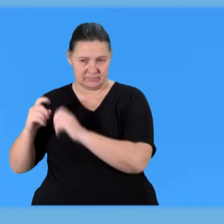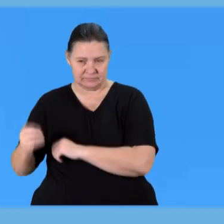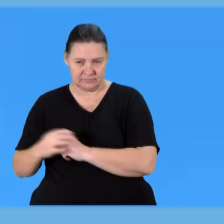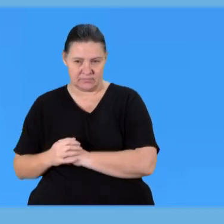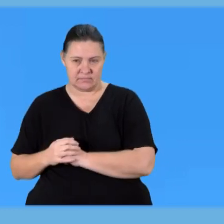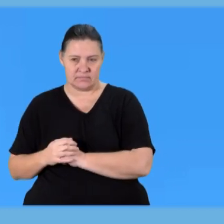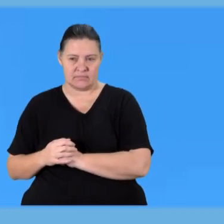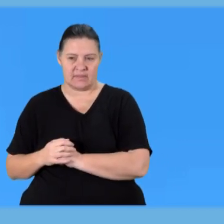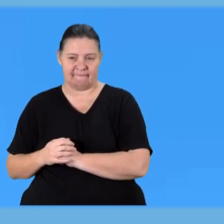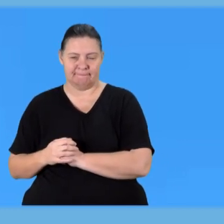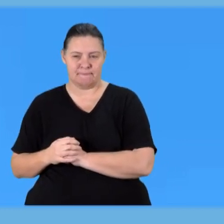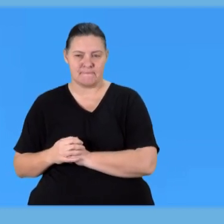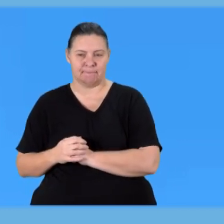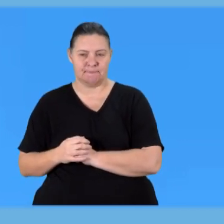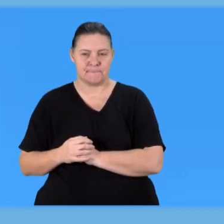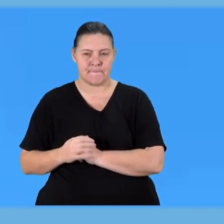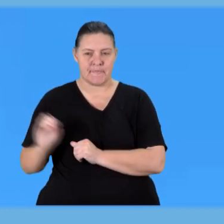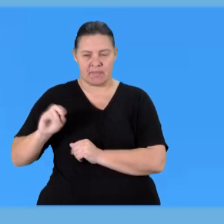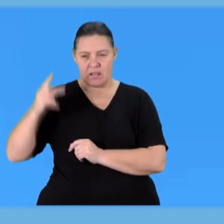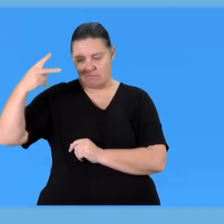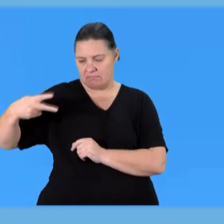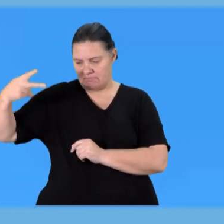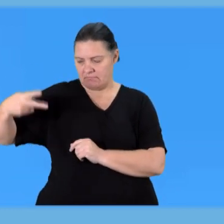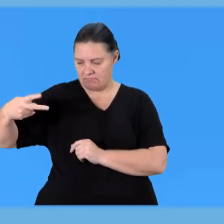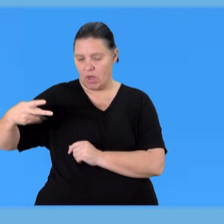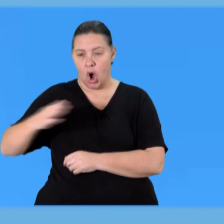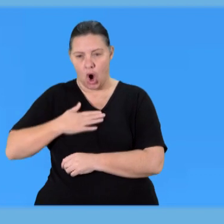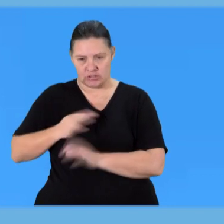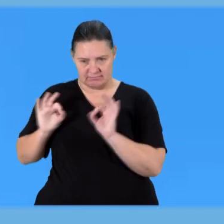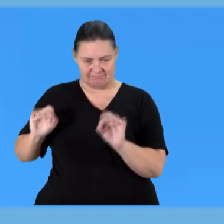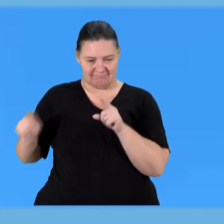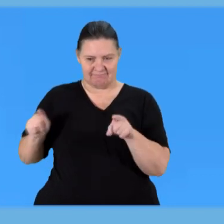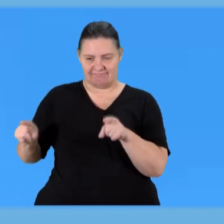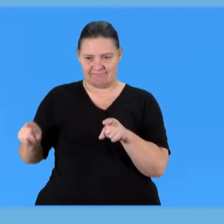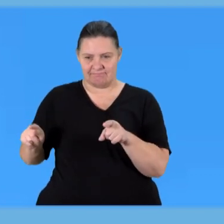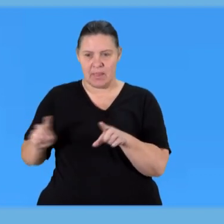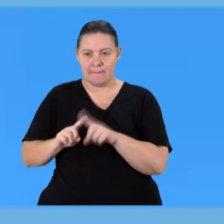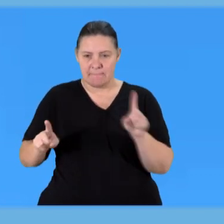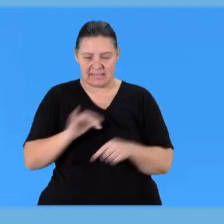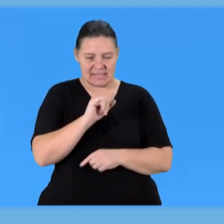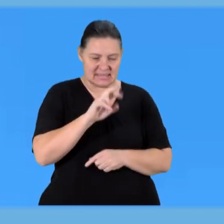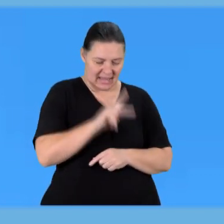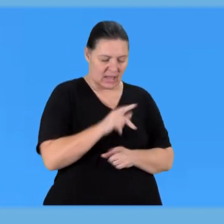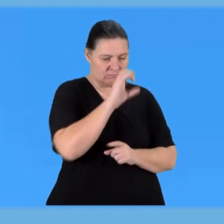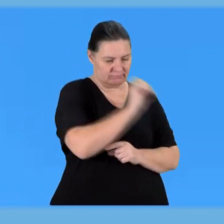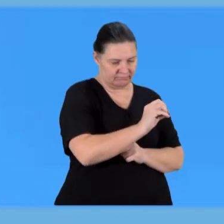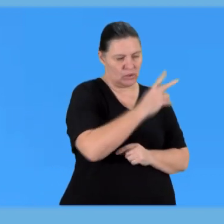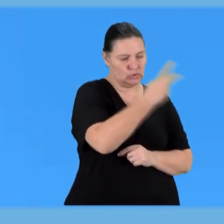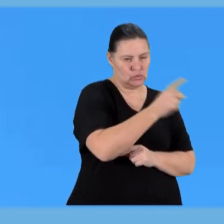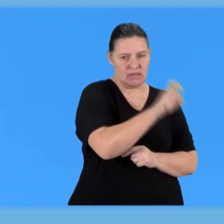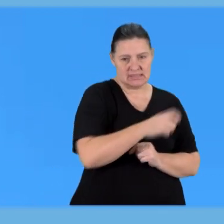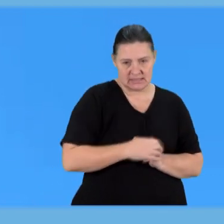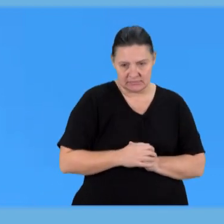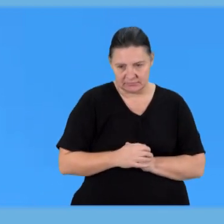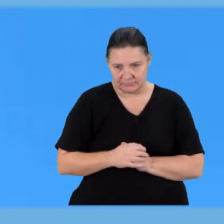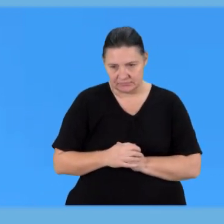here to shade the oxygen, that would now mean that I have two zinc atoms on the right-hand